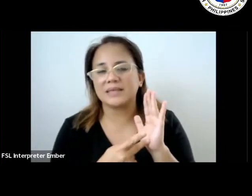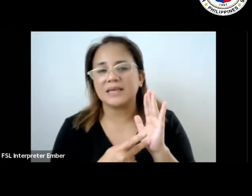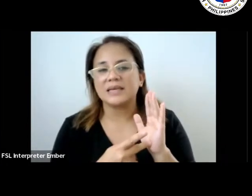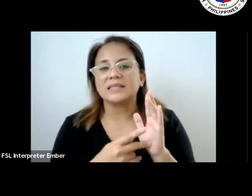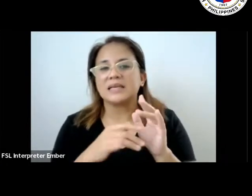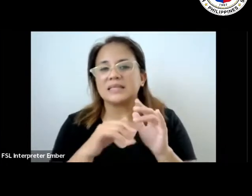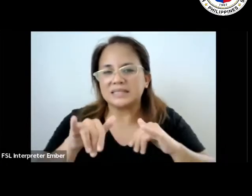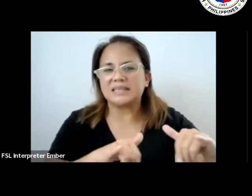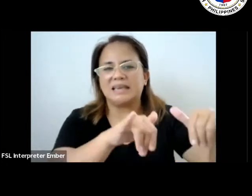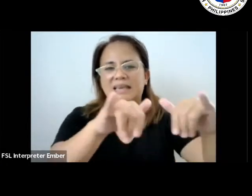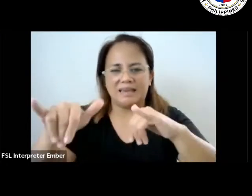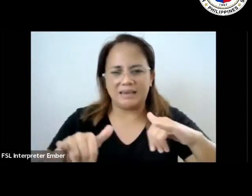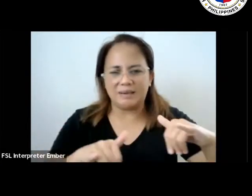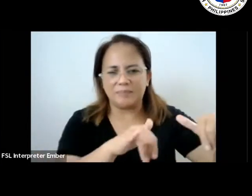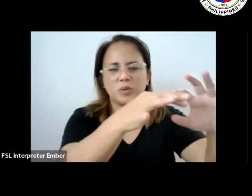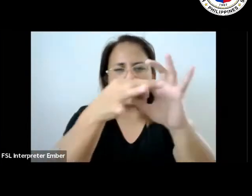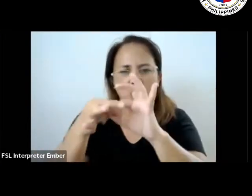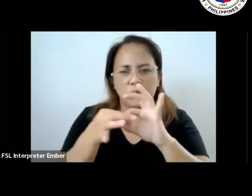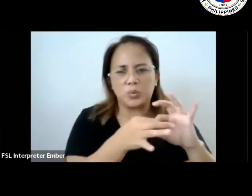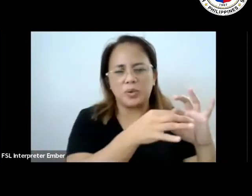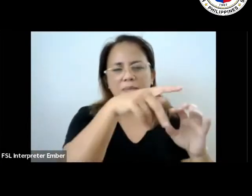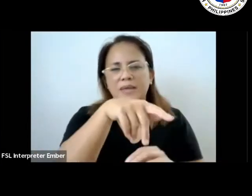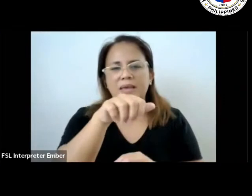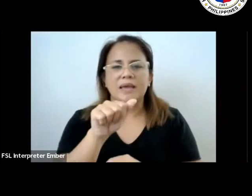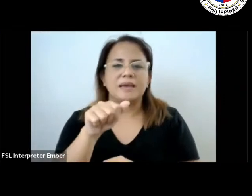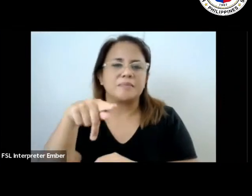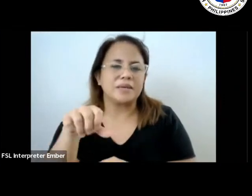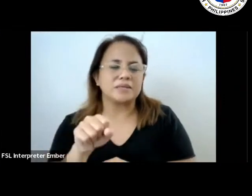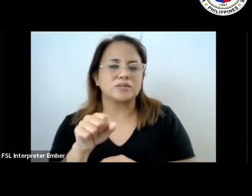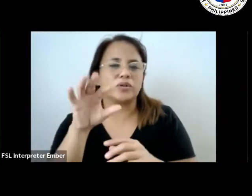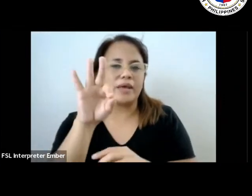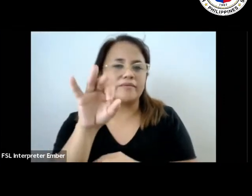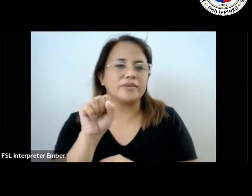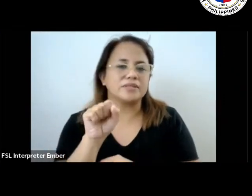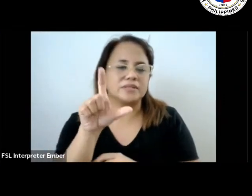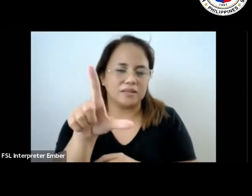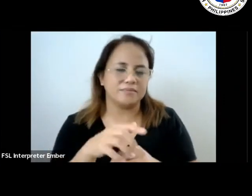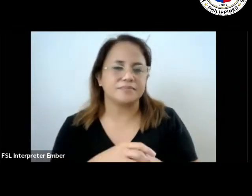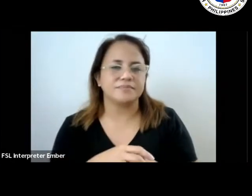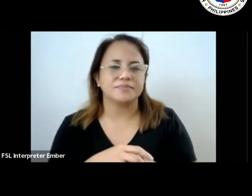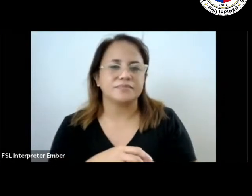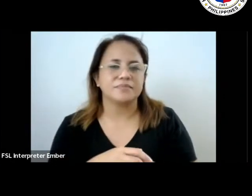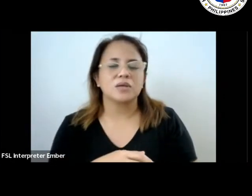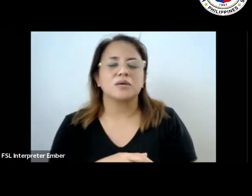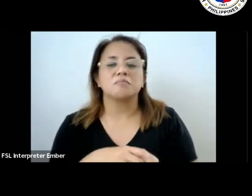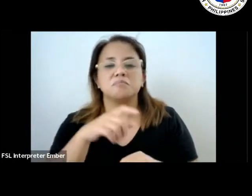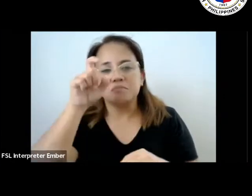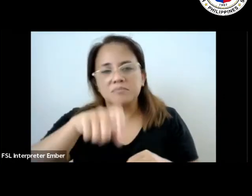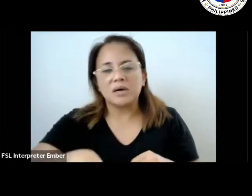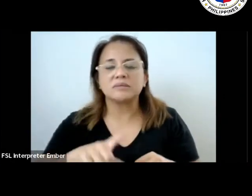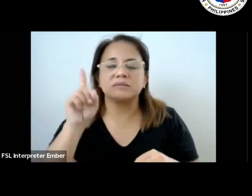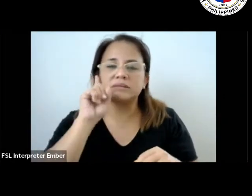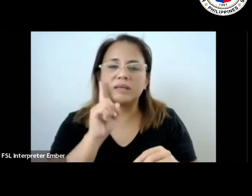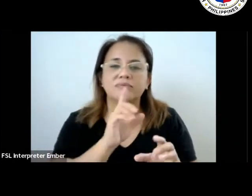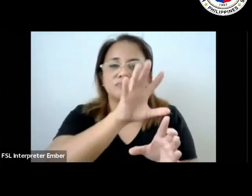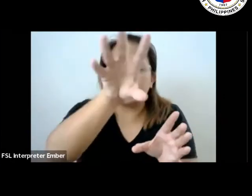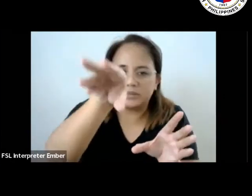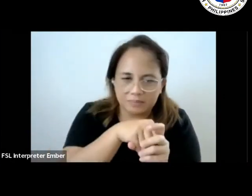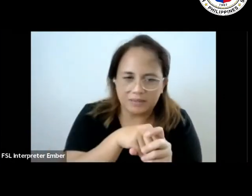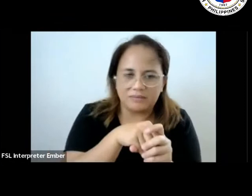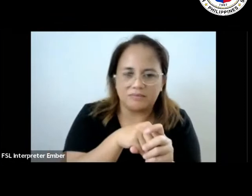unifies and coordinates PAPs on FSL. Ensure deaf participation